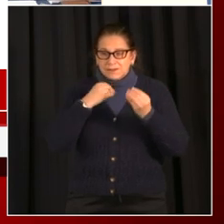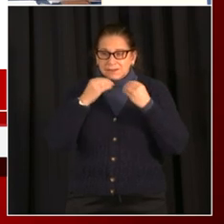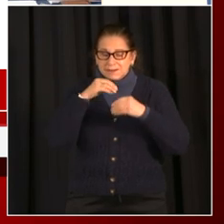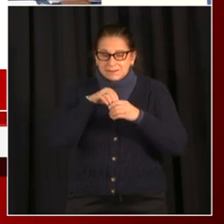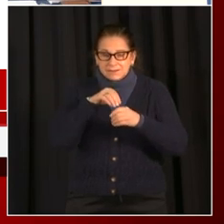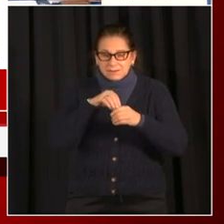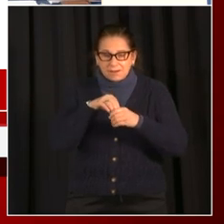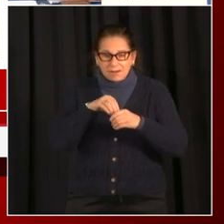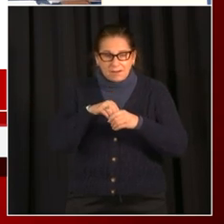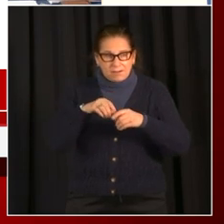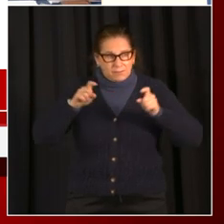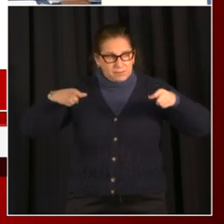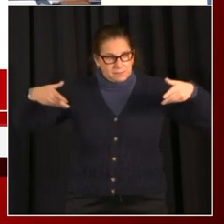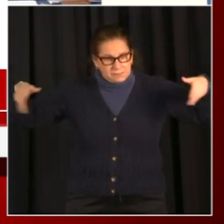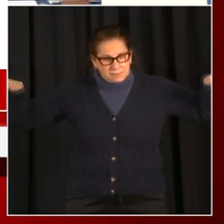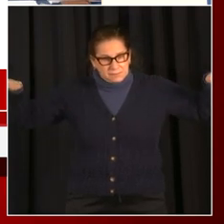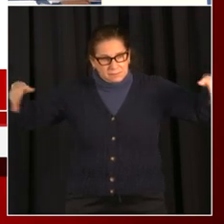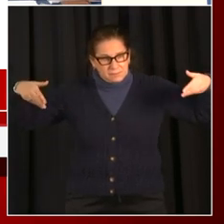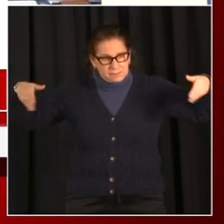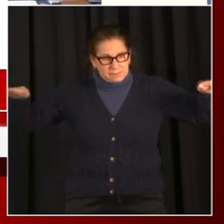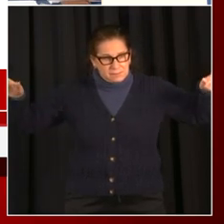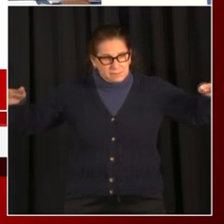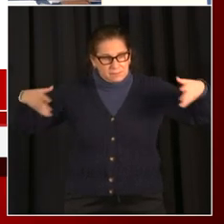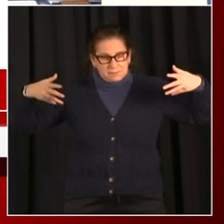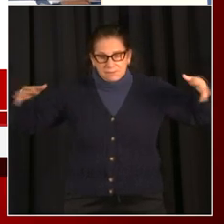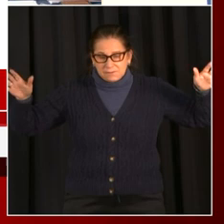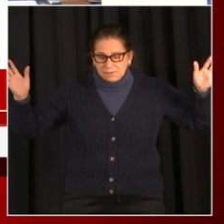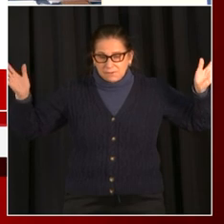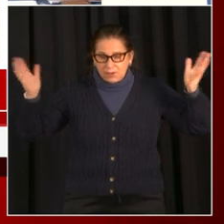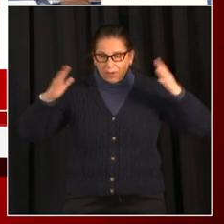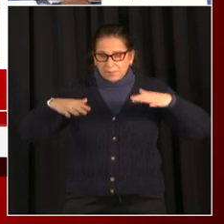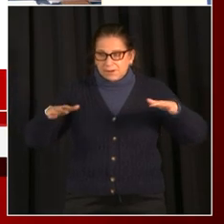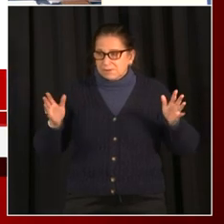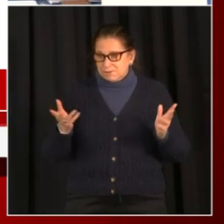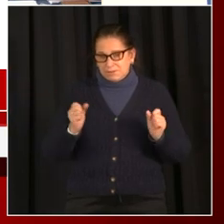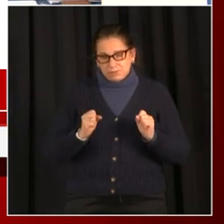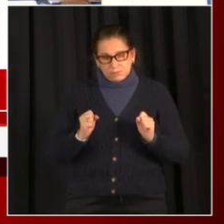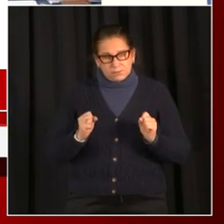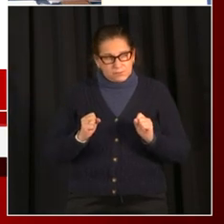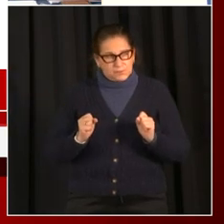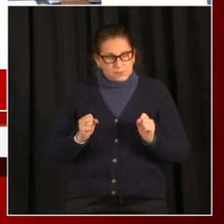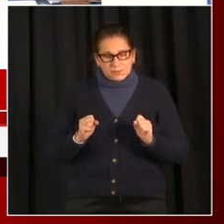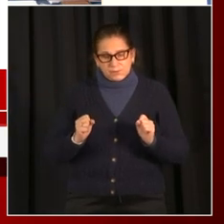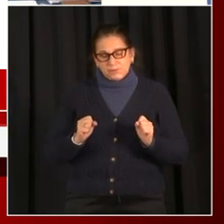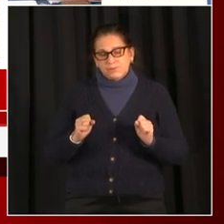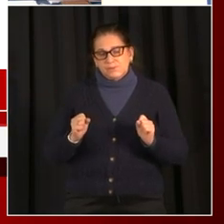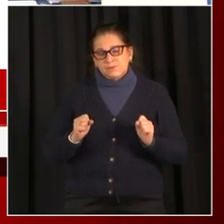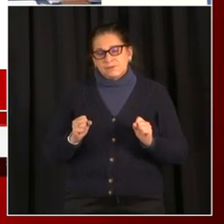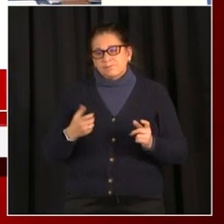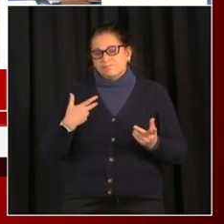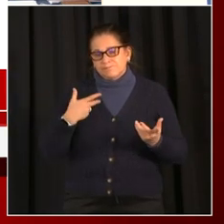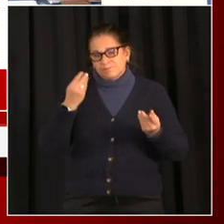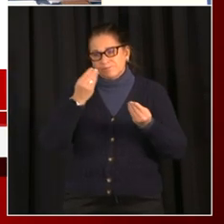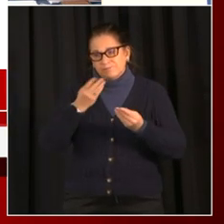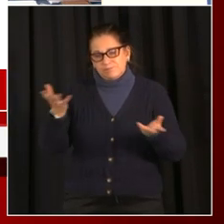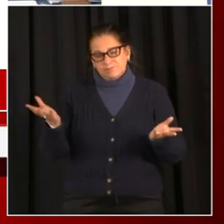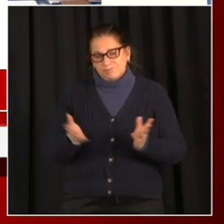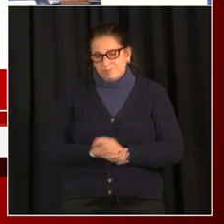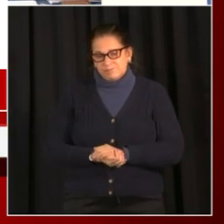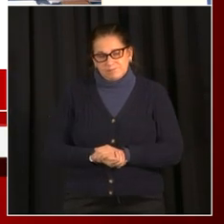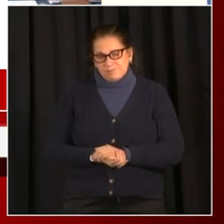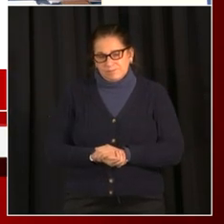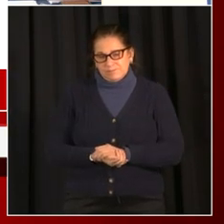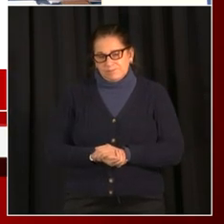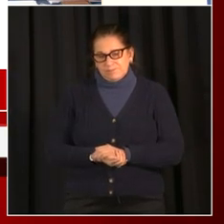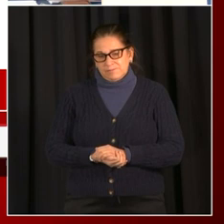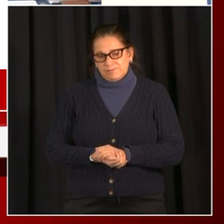the clarity on how many flaps and walls. So we're trying to get that information out. We'll obviously take this that